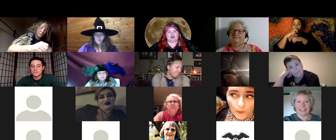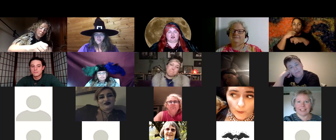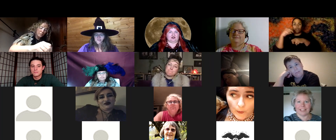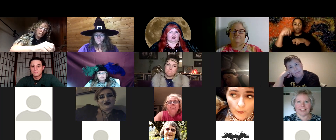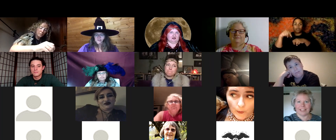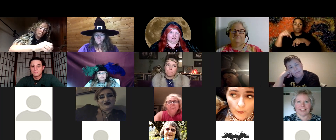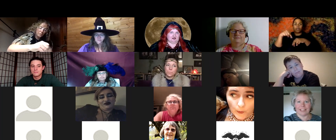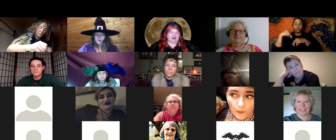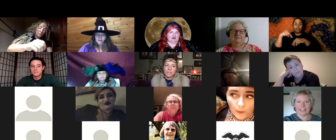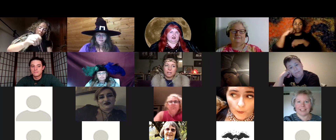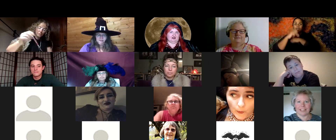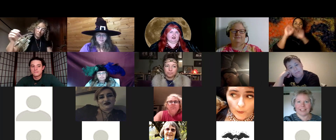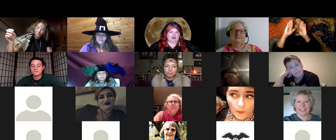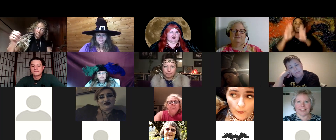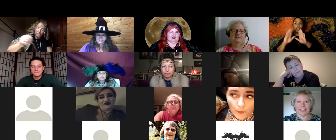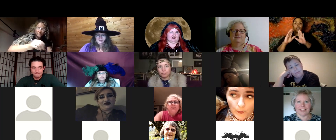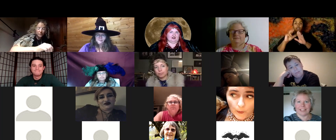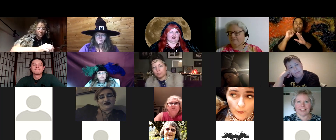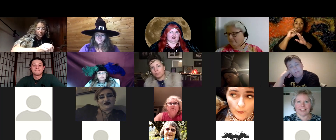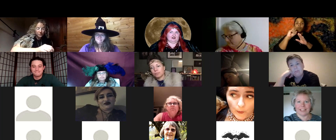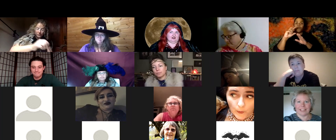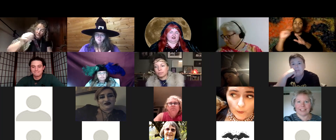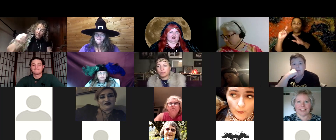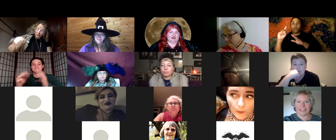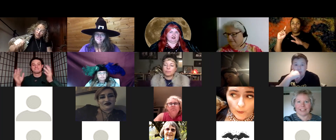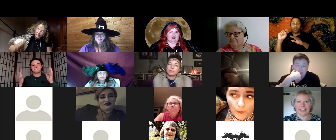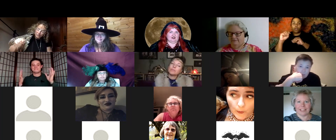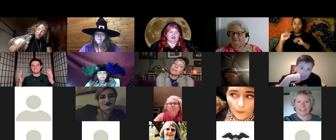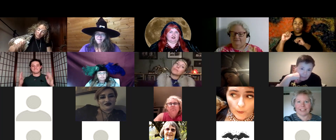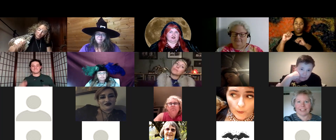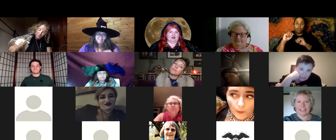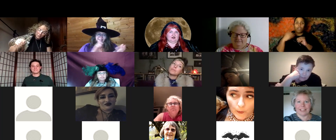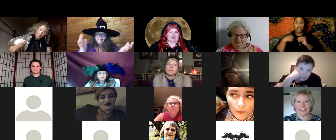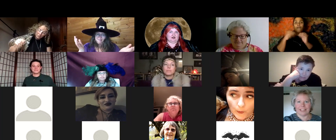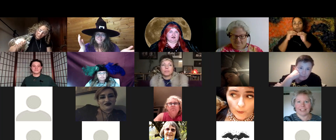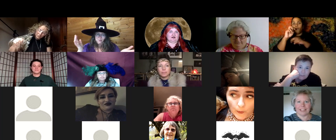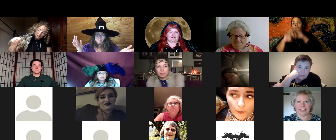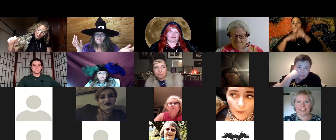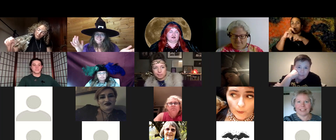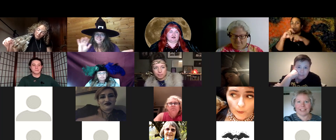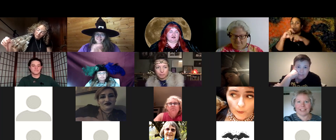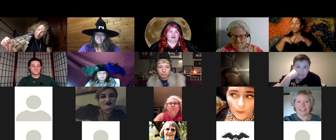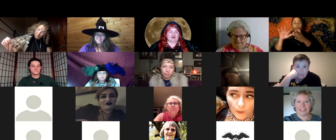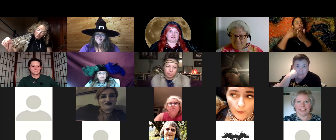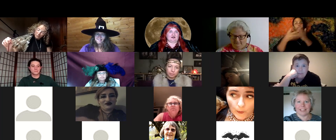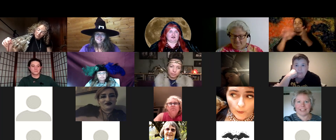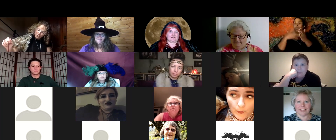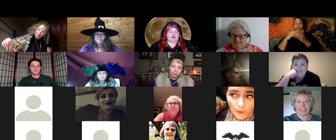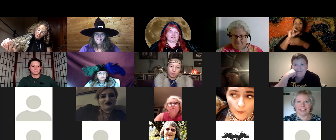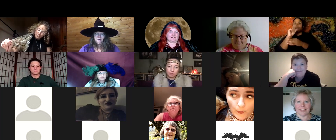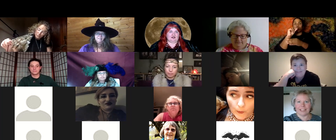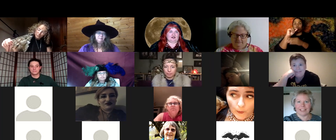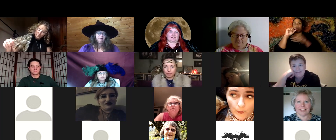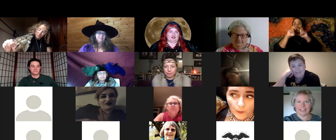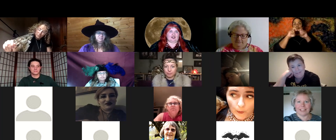November 1. We go from 4 to 8 p.m. Pacific time, and we've got more fairs in. I'm scheduling about 20 panels right now, so there's a lot